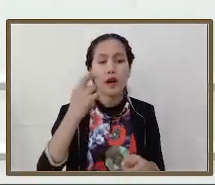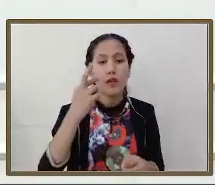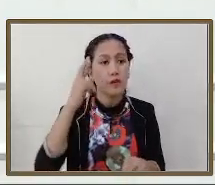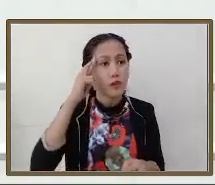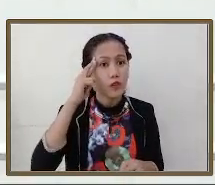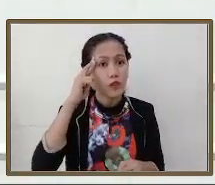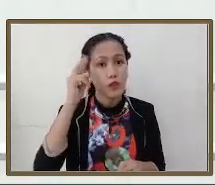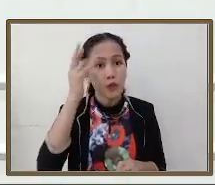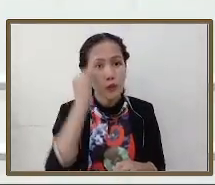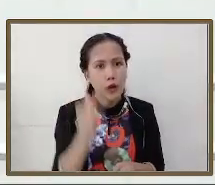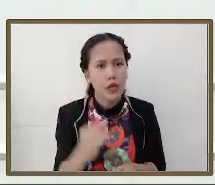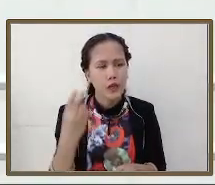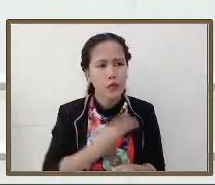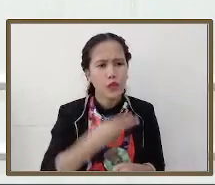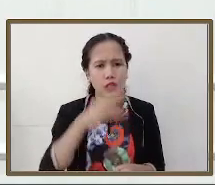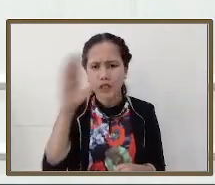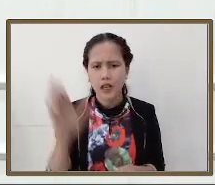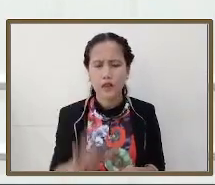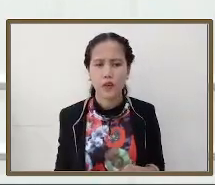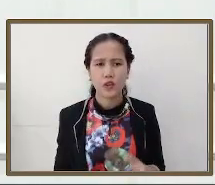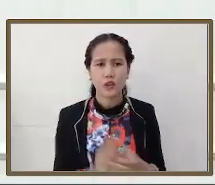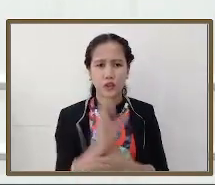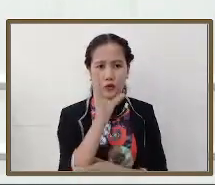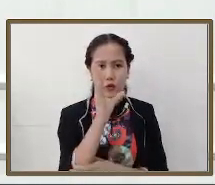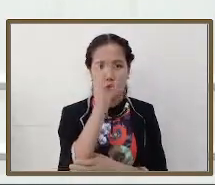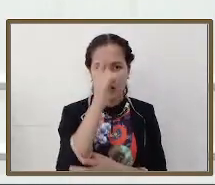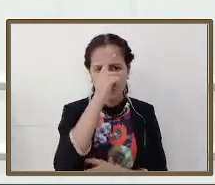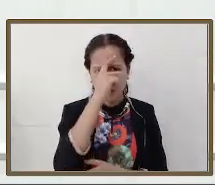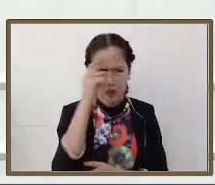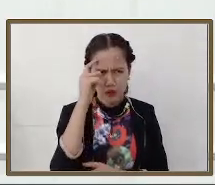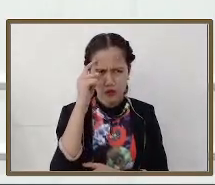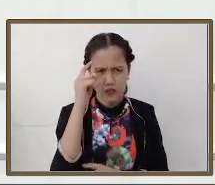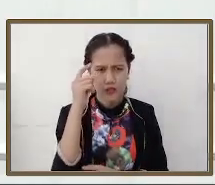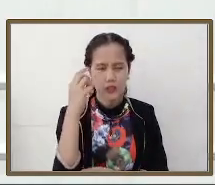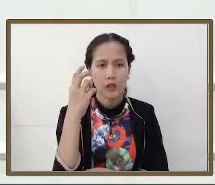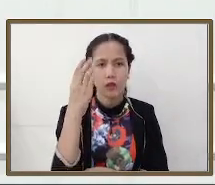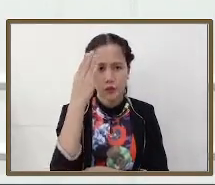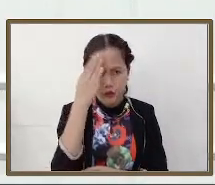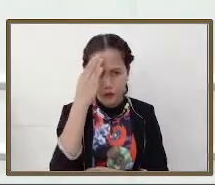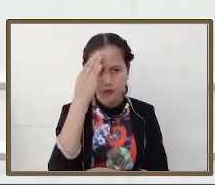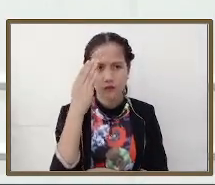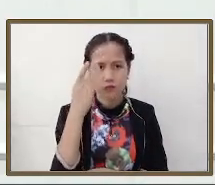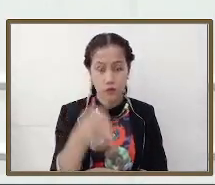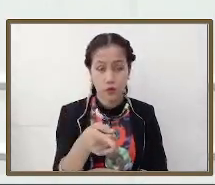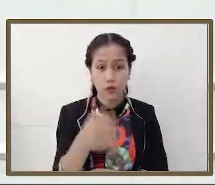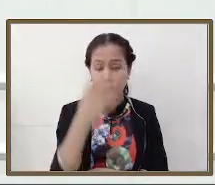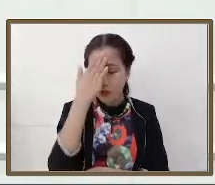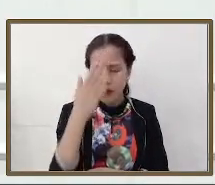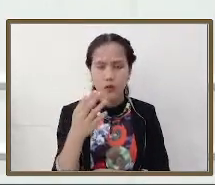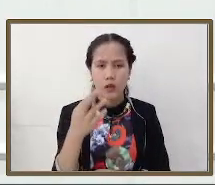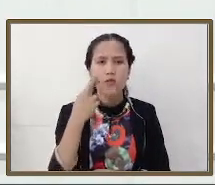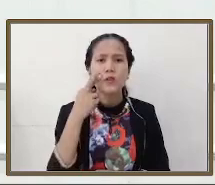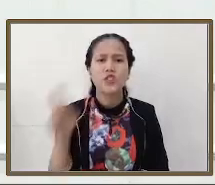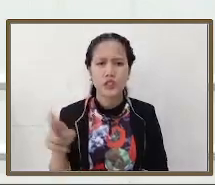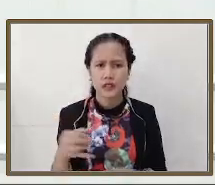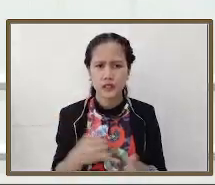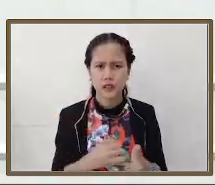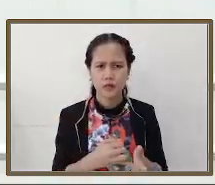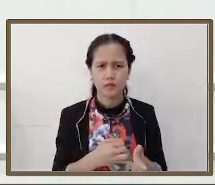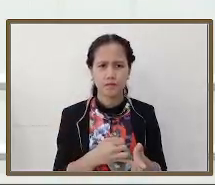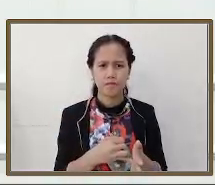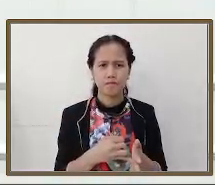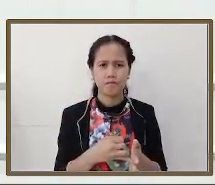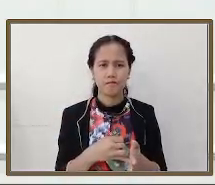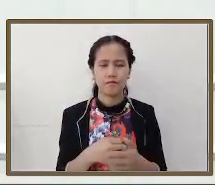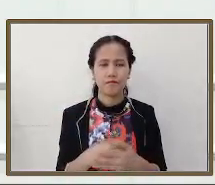grow, it's because consciously, we rejected it. Okay pa sana mga kapatid, kaya nga po hindi natin dinadamay